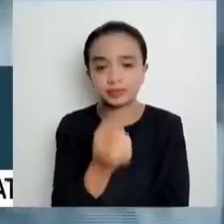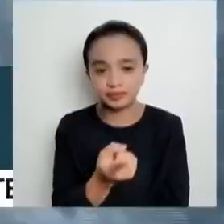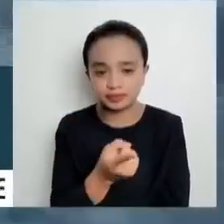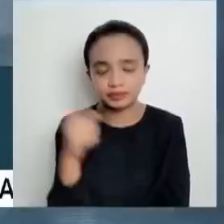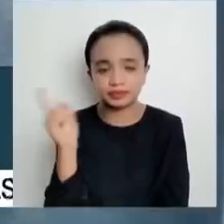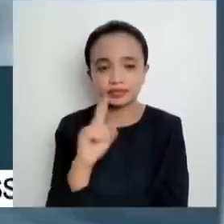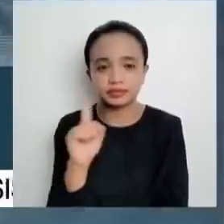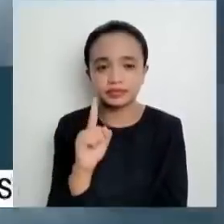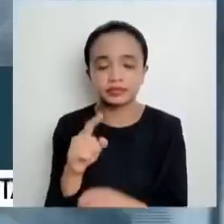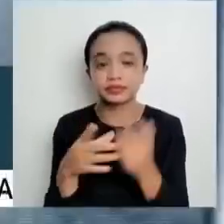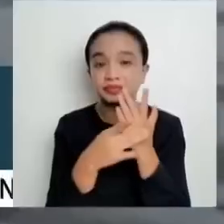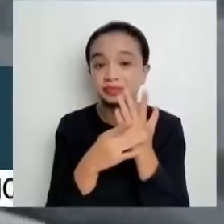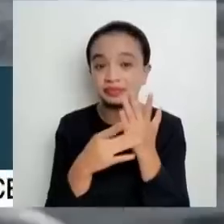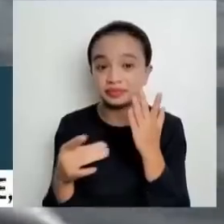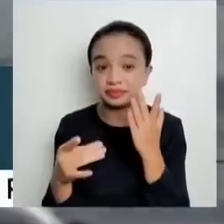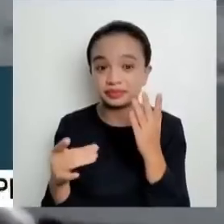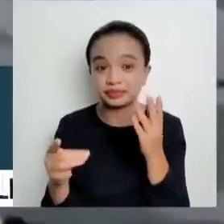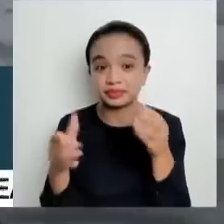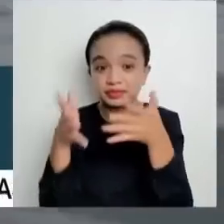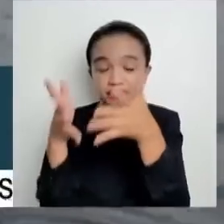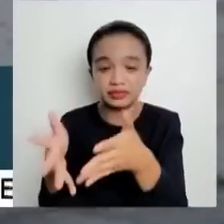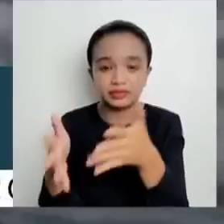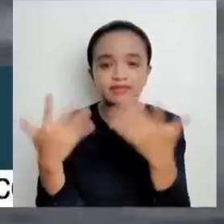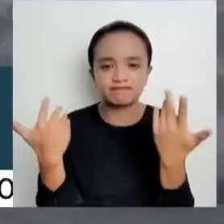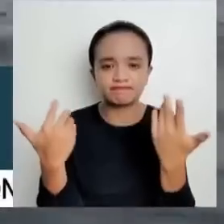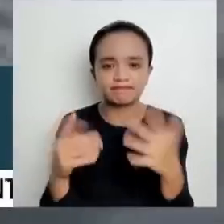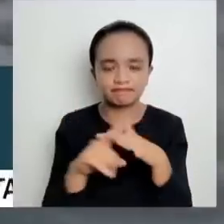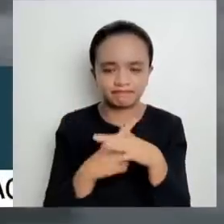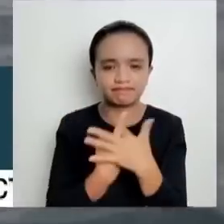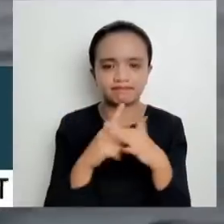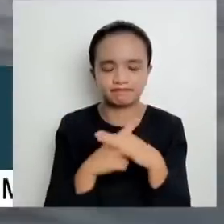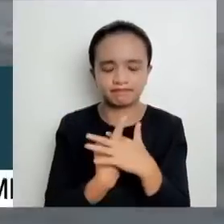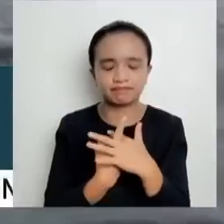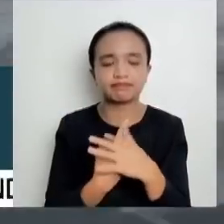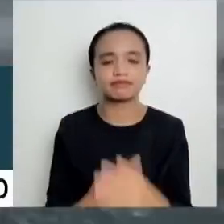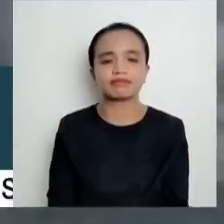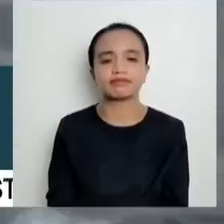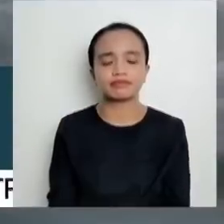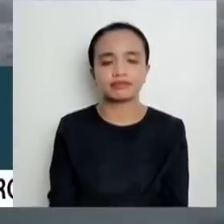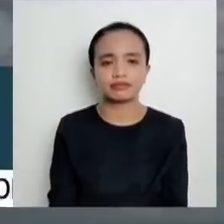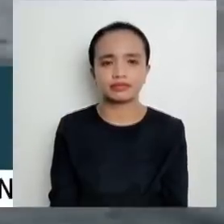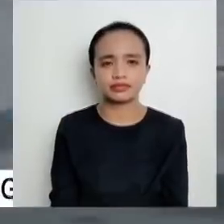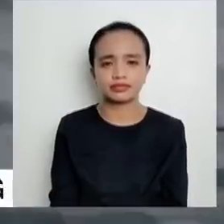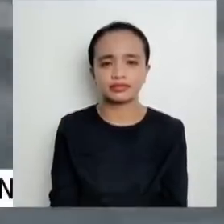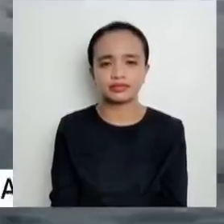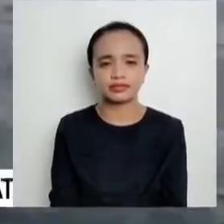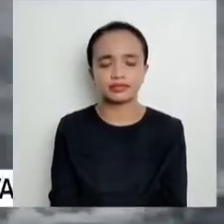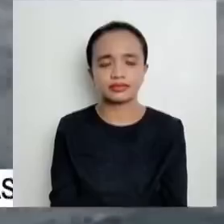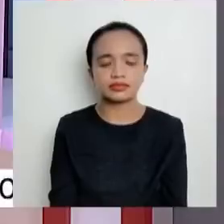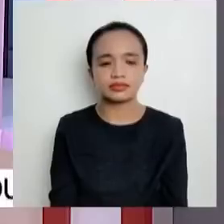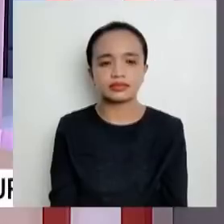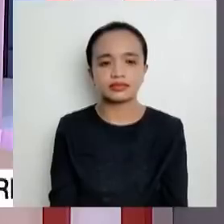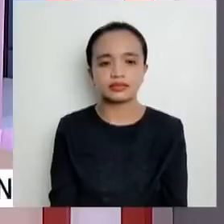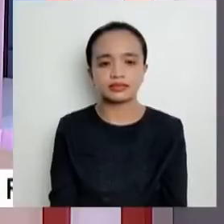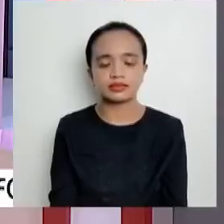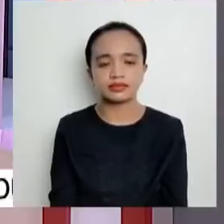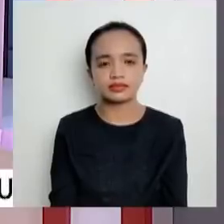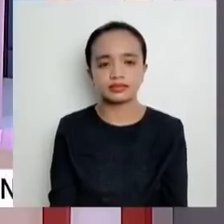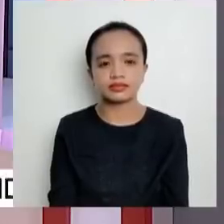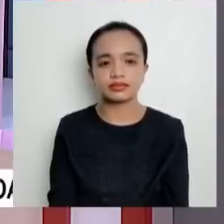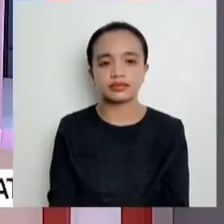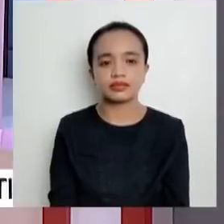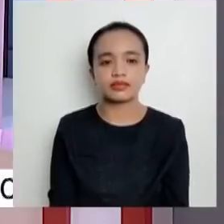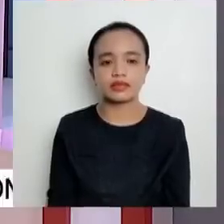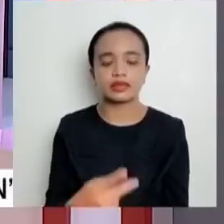remaining oil at the sunken tanker has already started. Vivian Gulia, ABS-CBN News. The Philippine